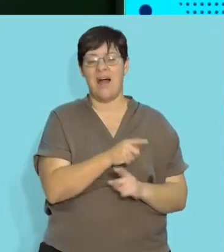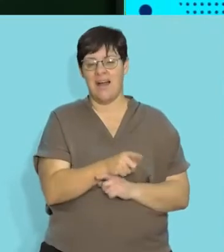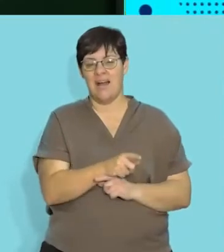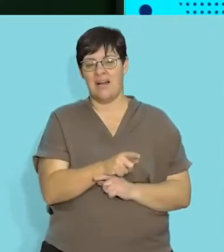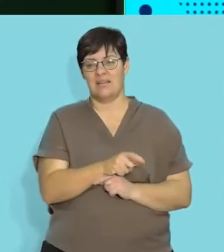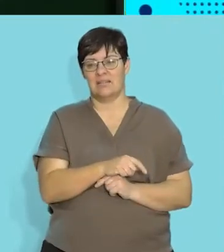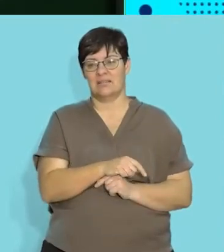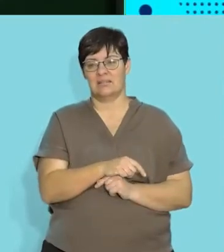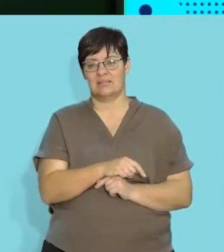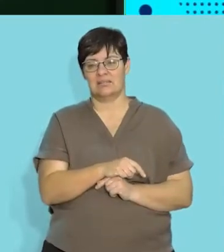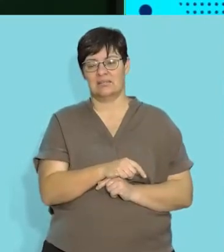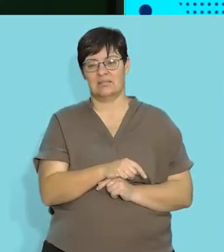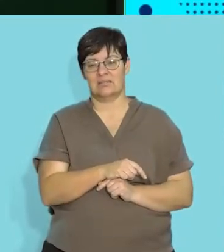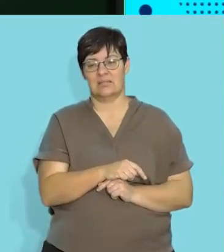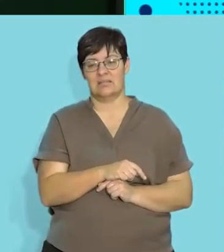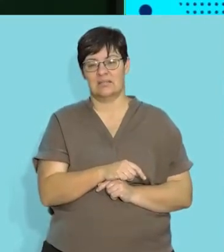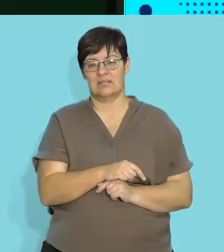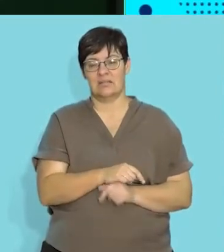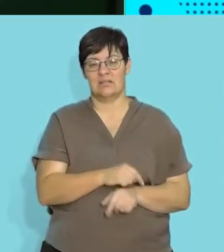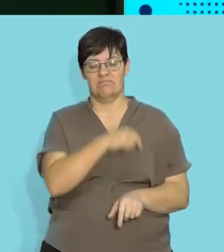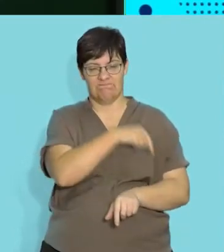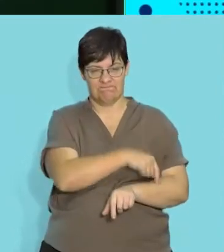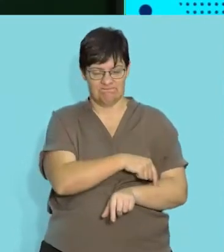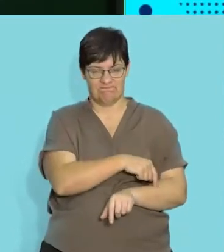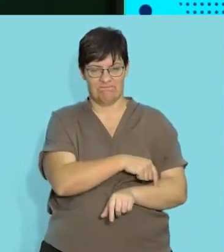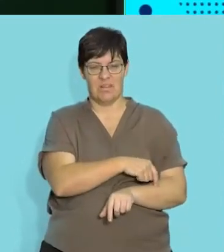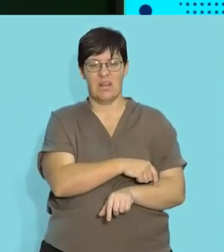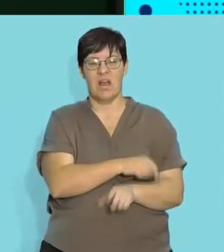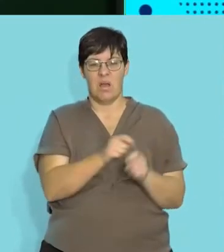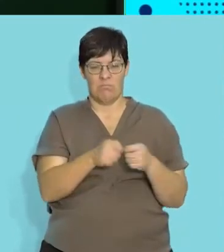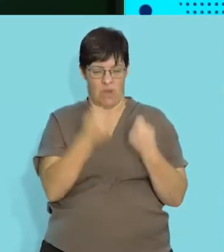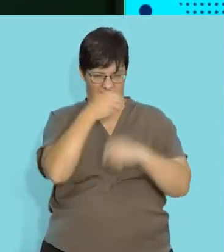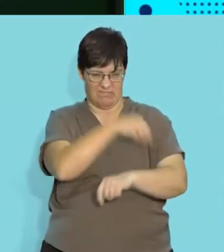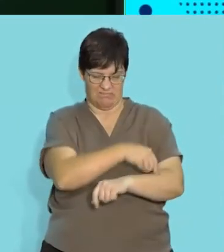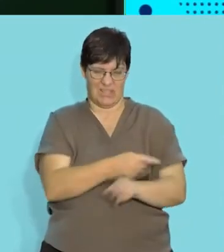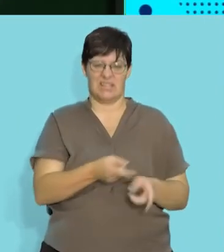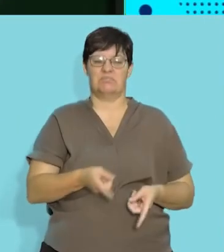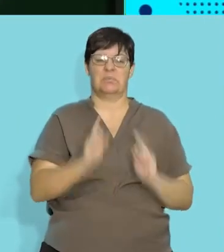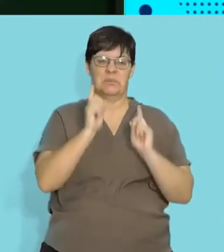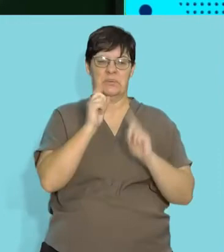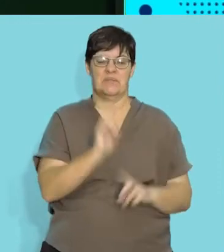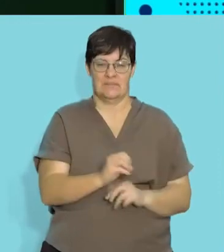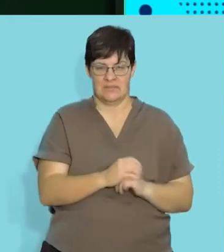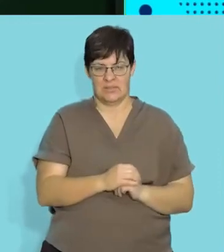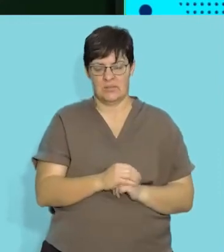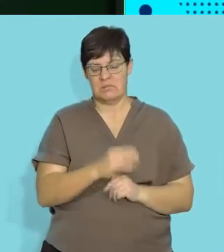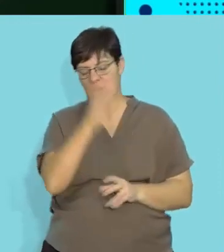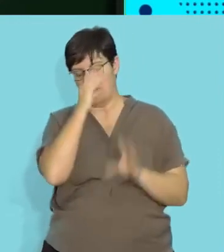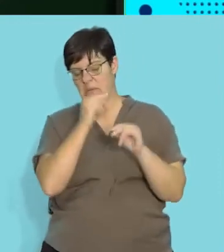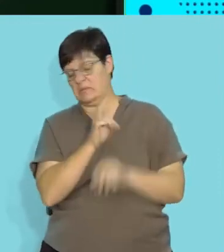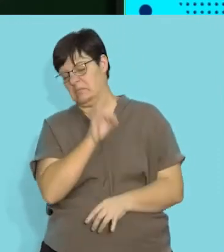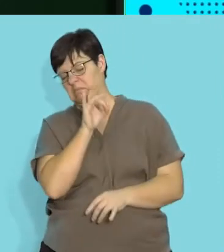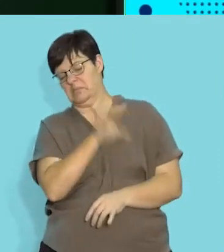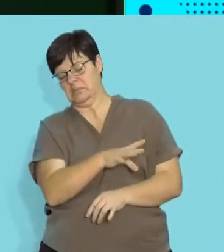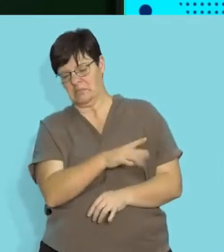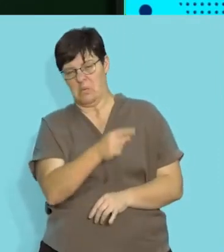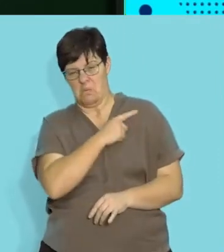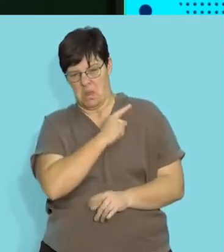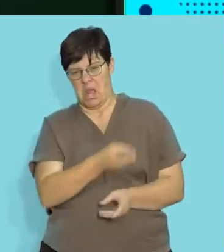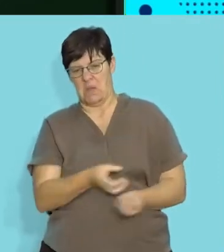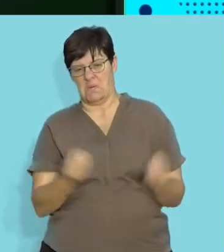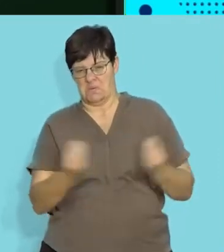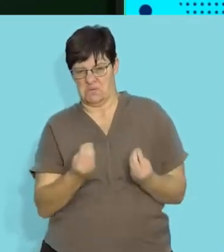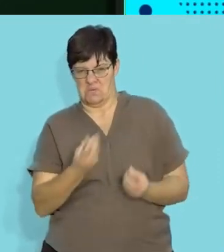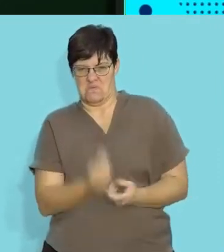these thorns or these spikes can actually inflict some injury. So herbivores learn from this and they stay away. And